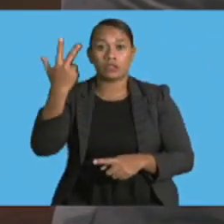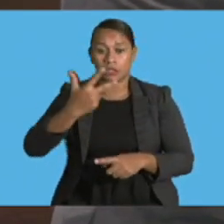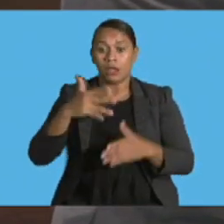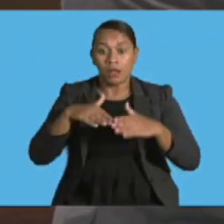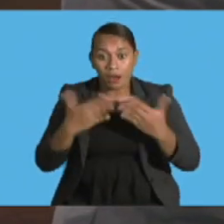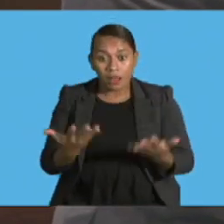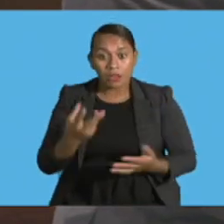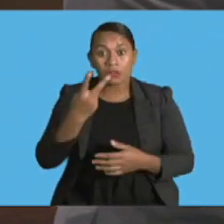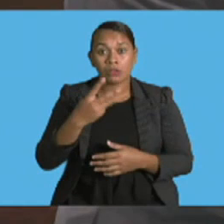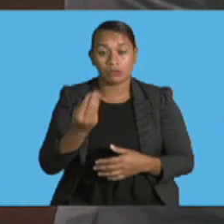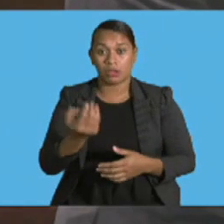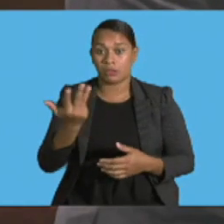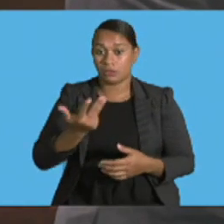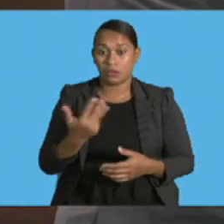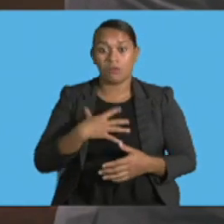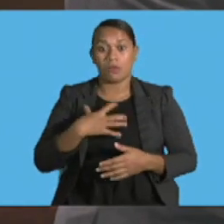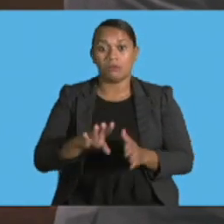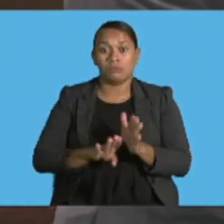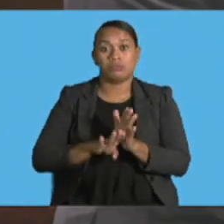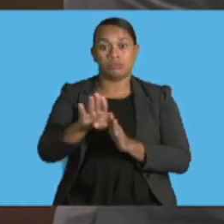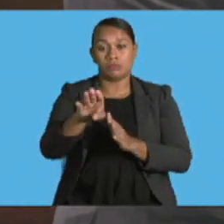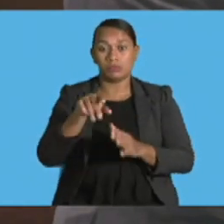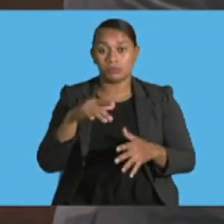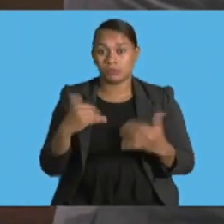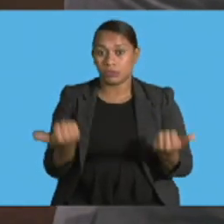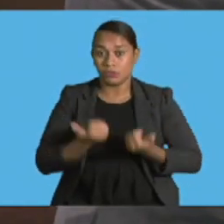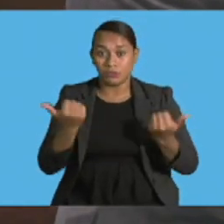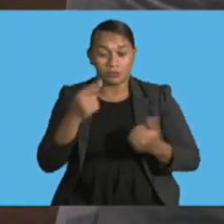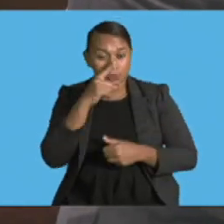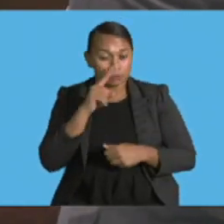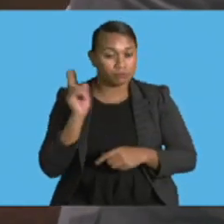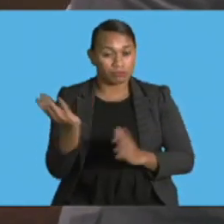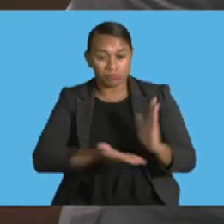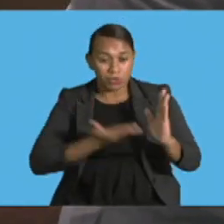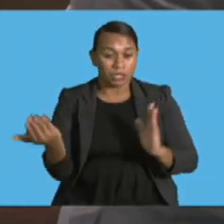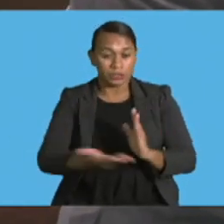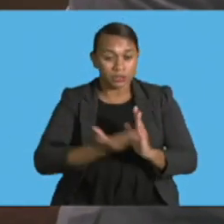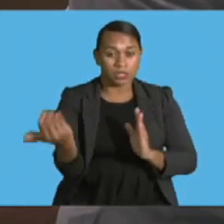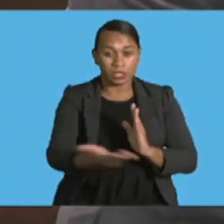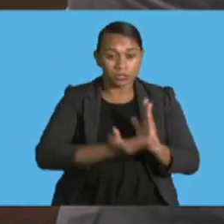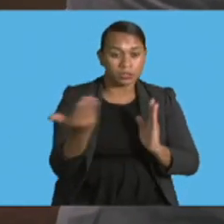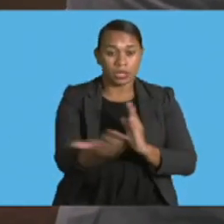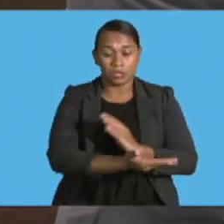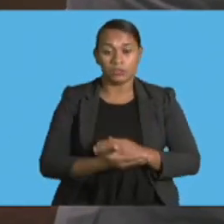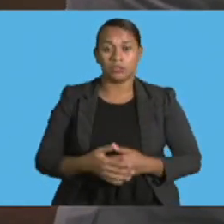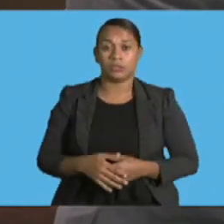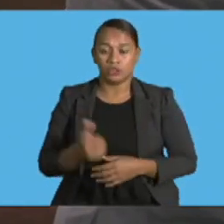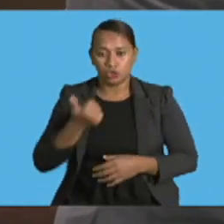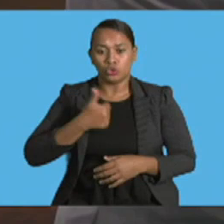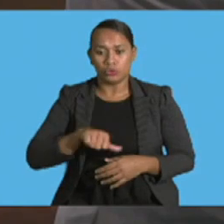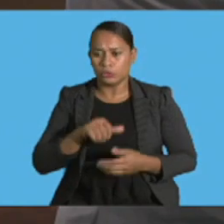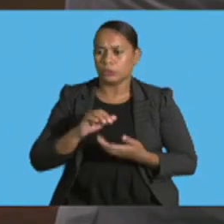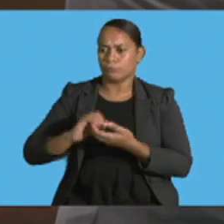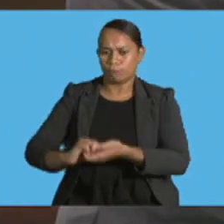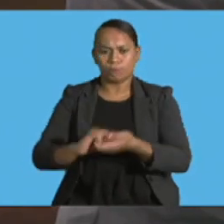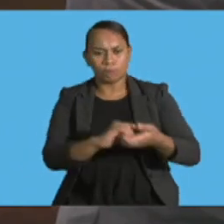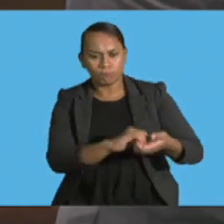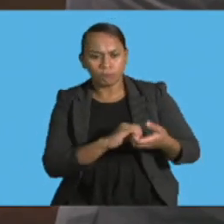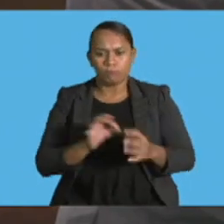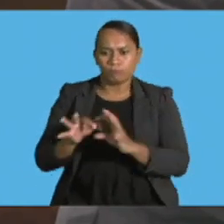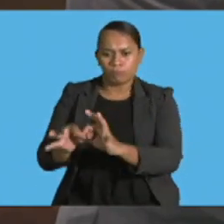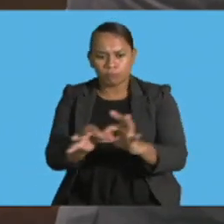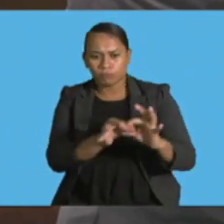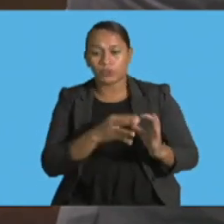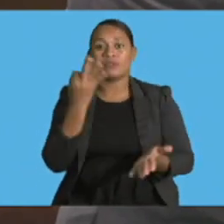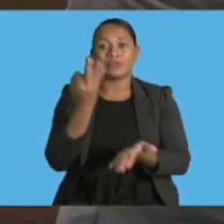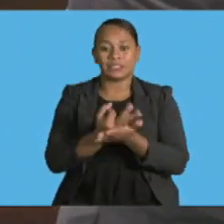of increase in supply of cane cutters, who use this as a way to build camaraderie and raise funds